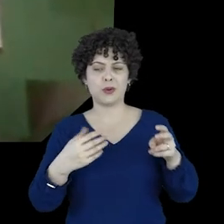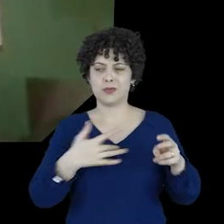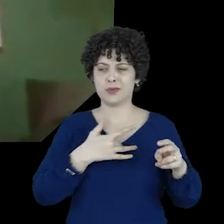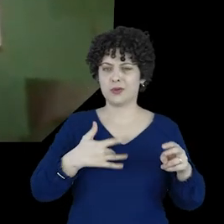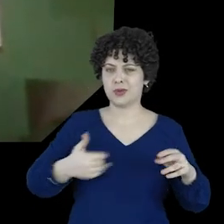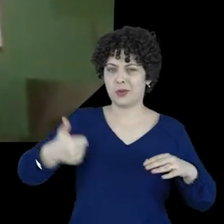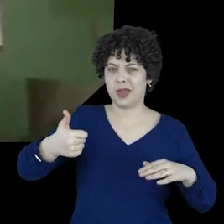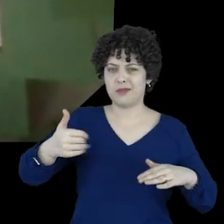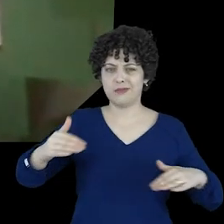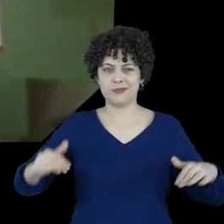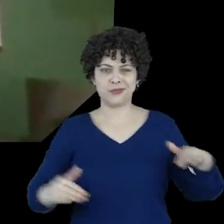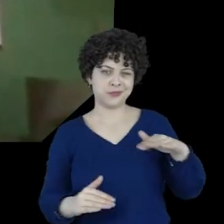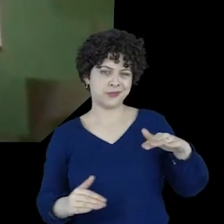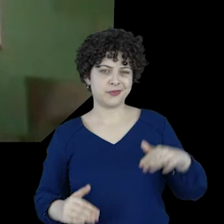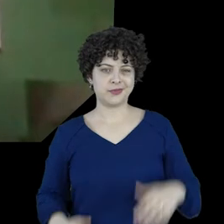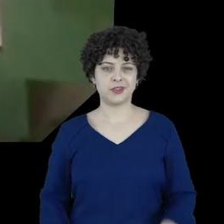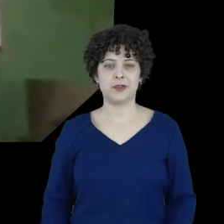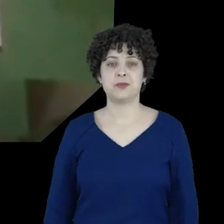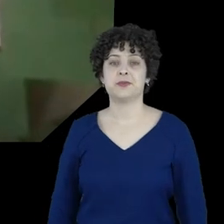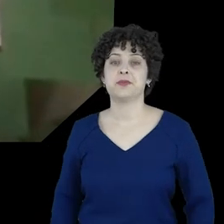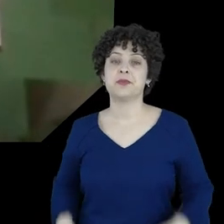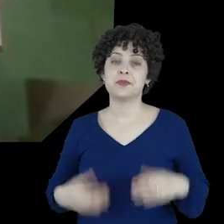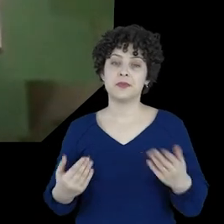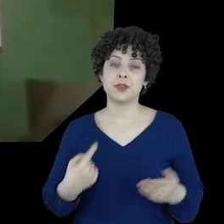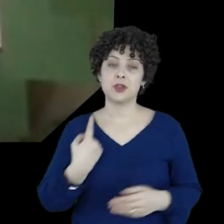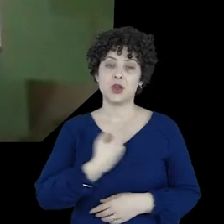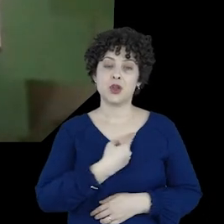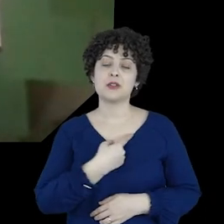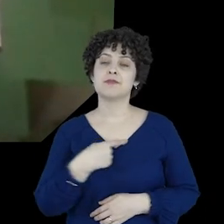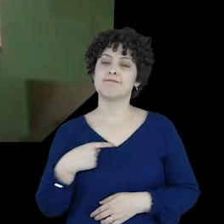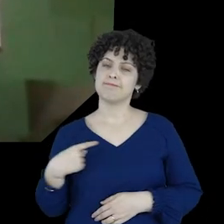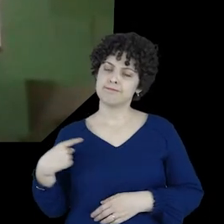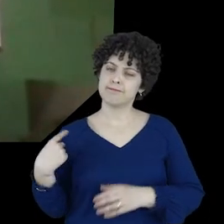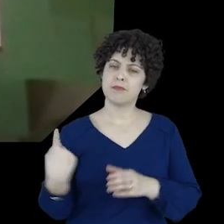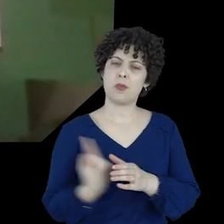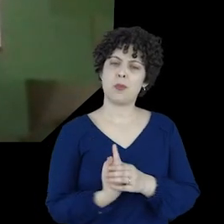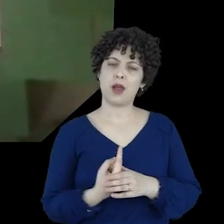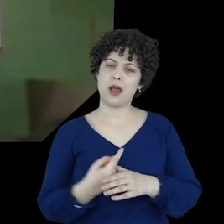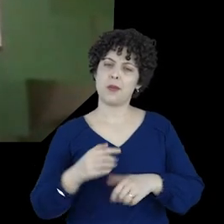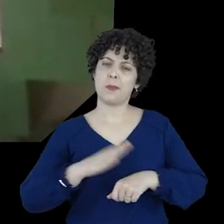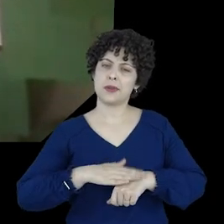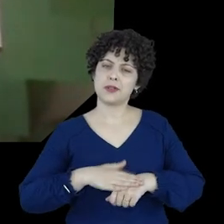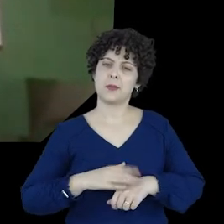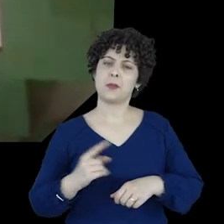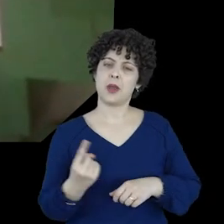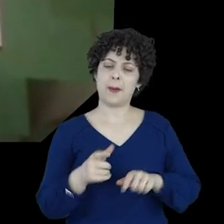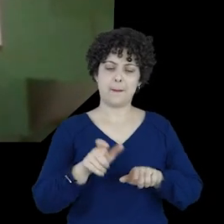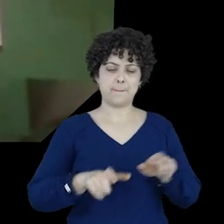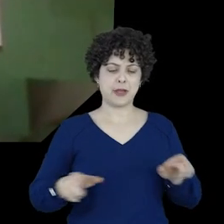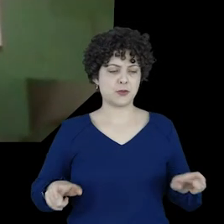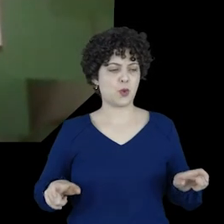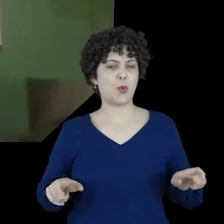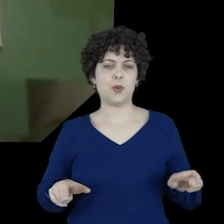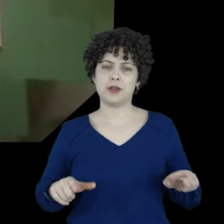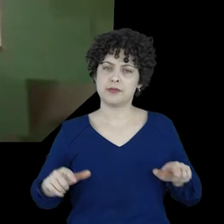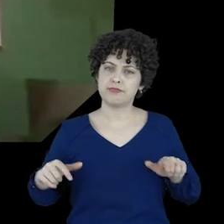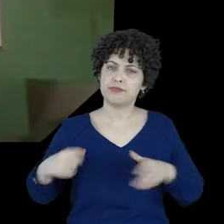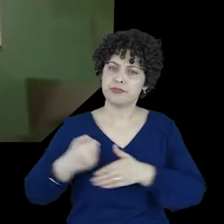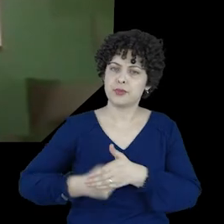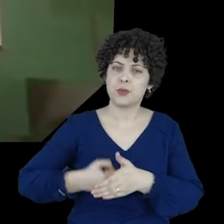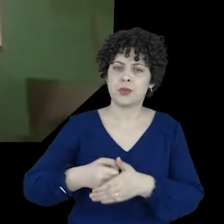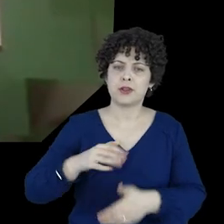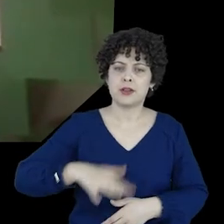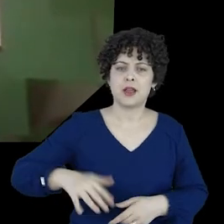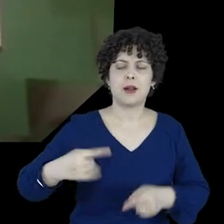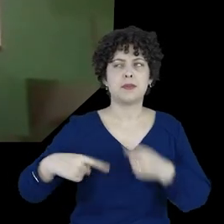as against the well-being of children. So we, as actors in the space, might want to also